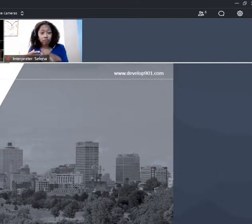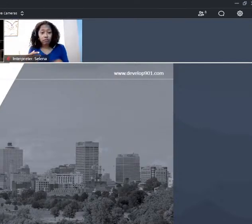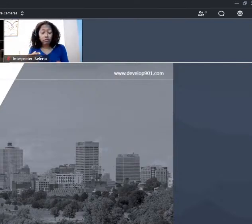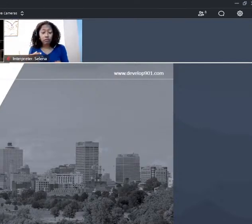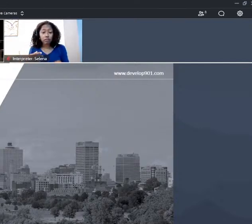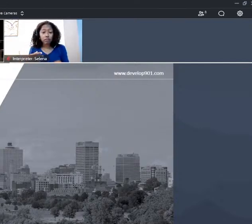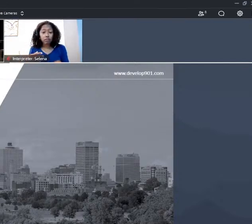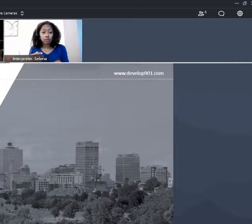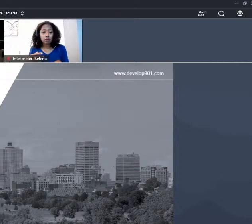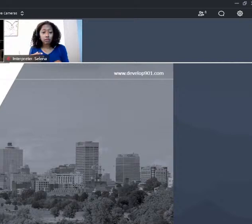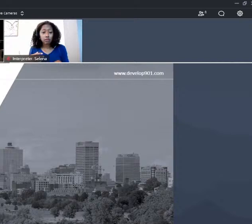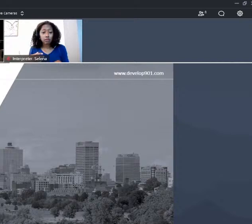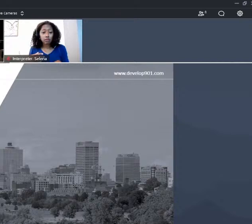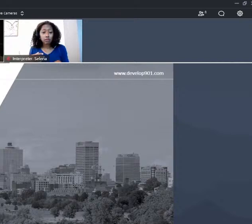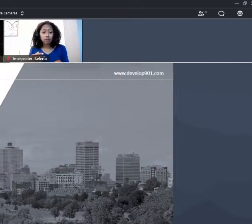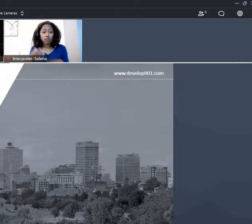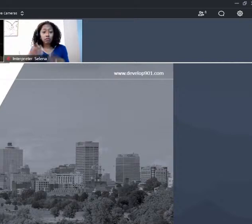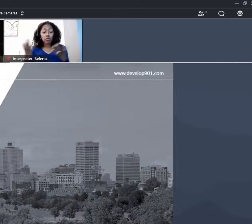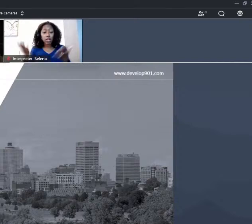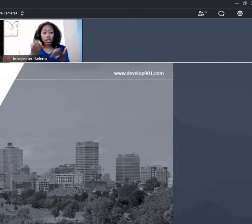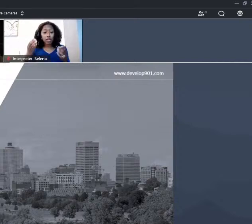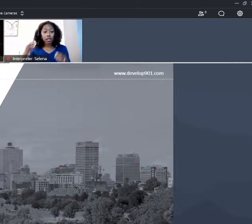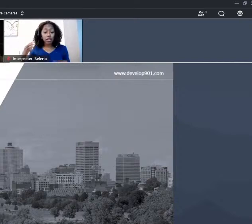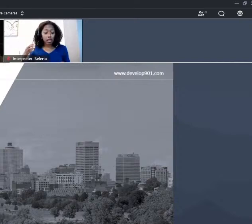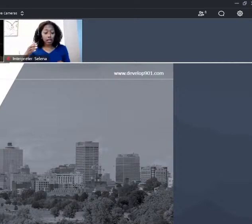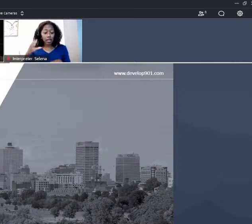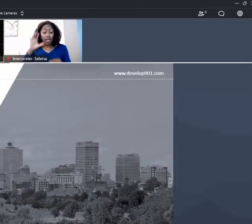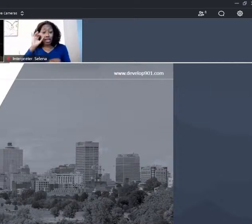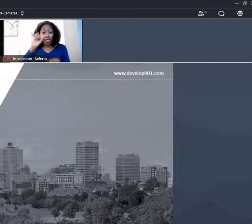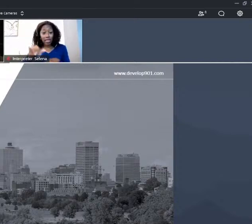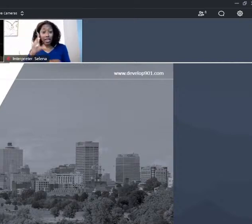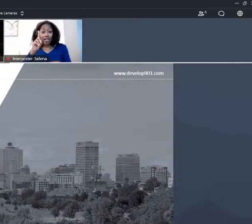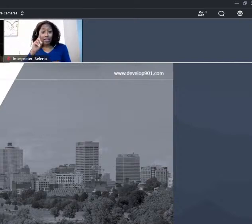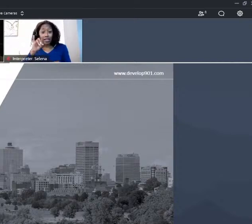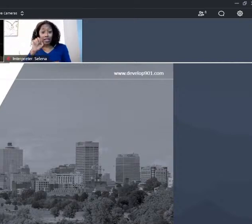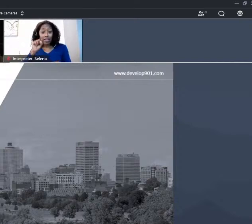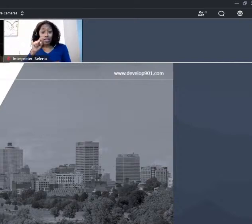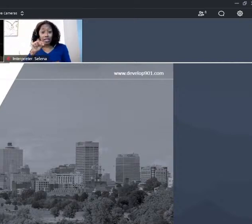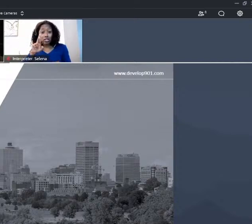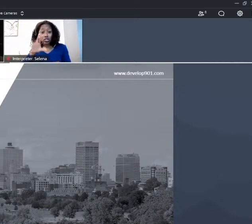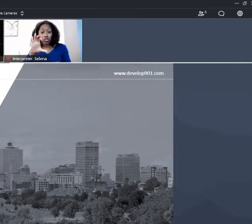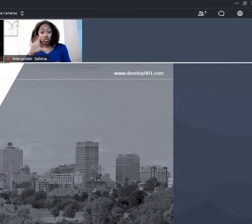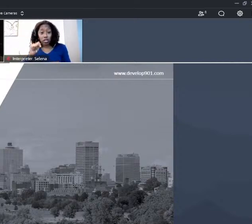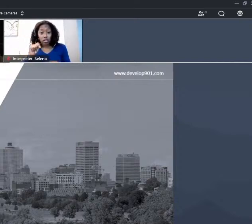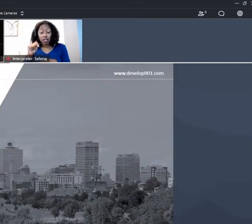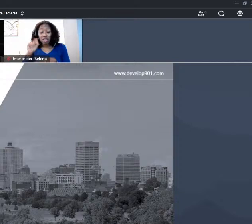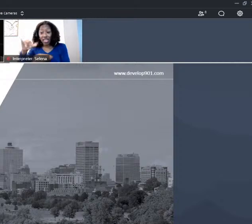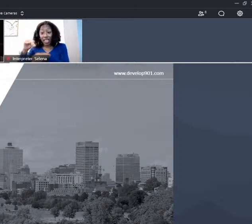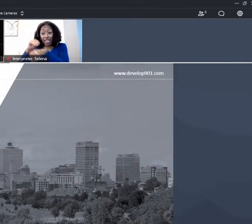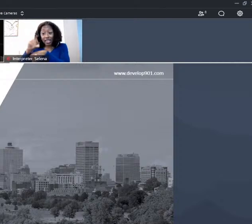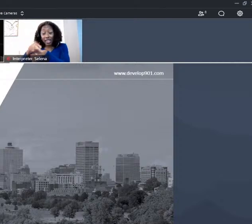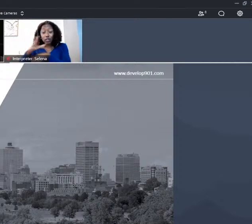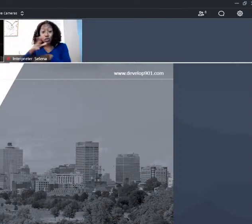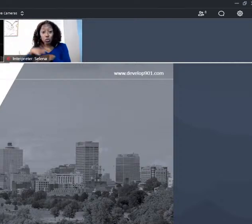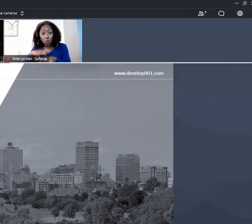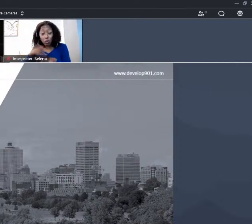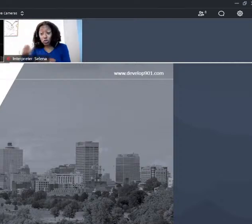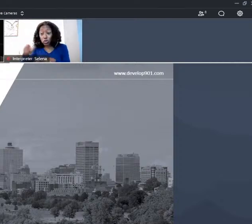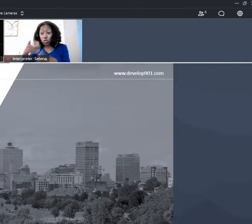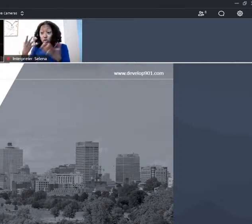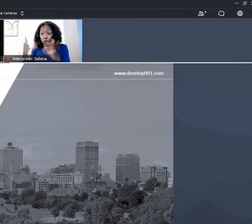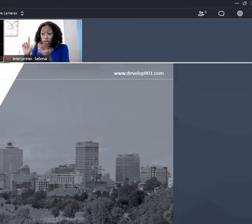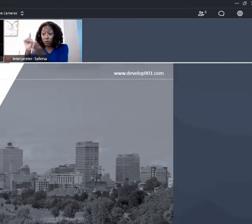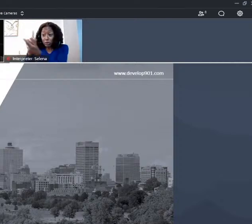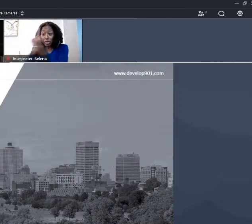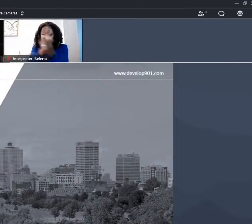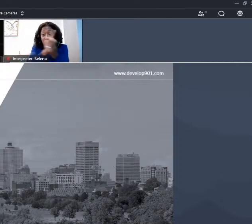Then I want y'all to respect the councilwoman of that particular district. Hey, if she's met and you met with all the ones out